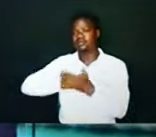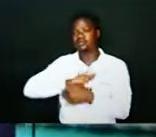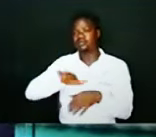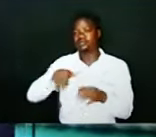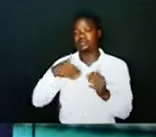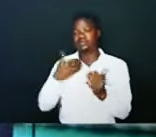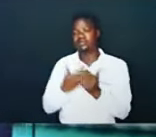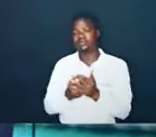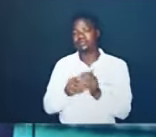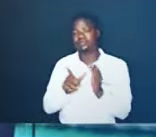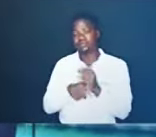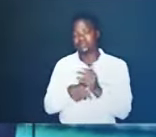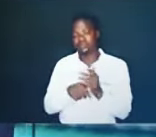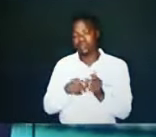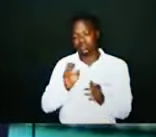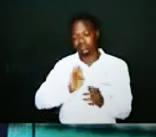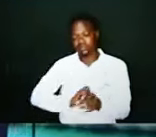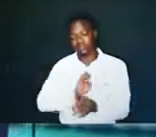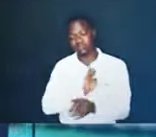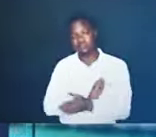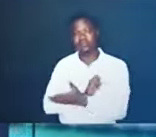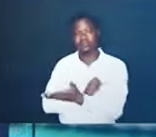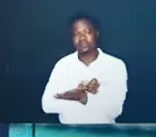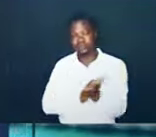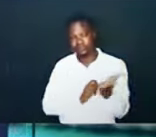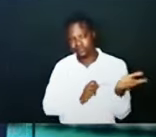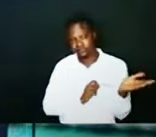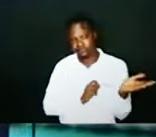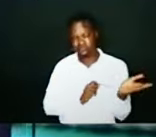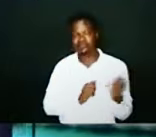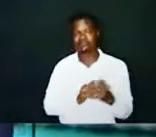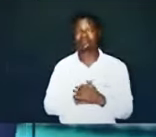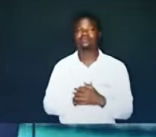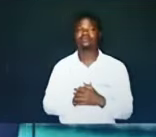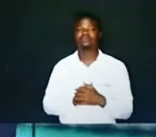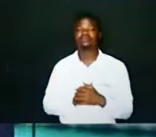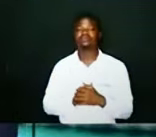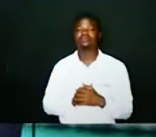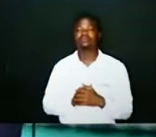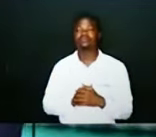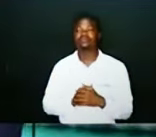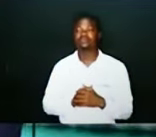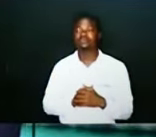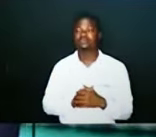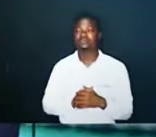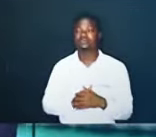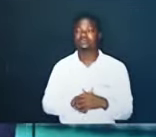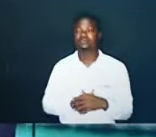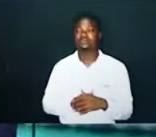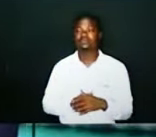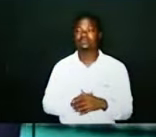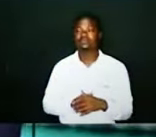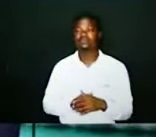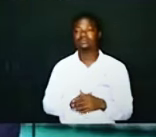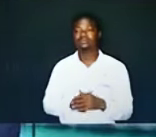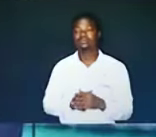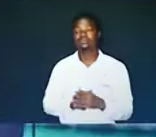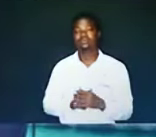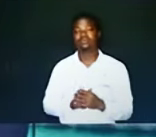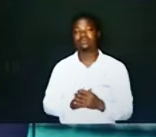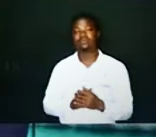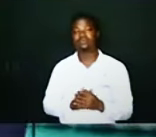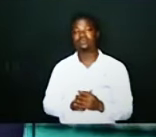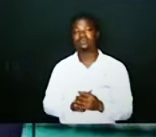all the other nobles. Now in same year children or hine agoseros ye agag himana or ye